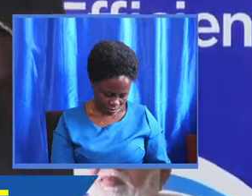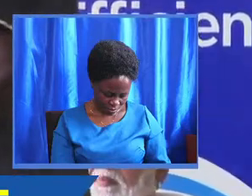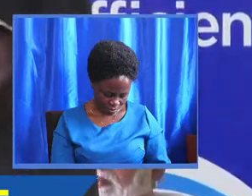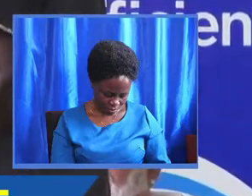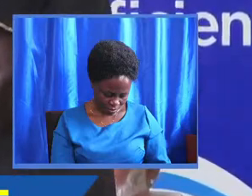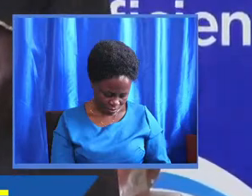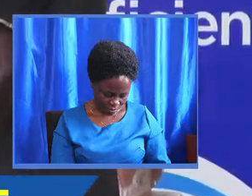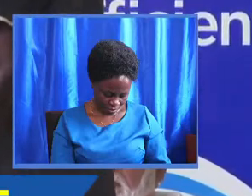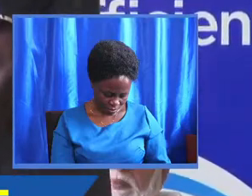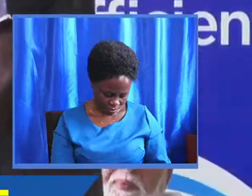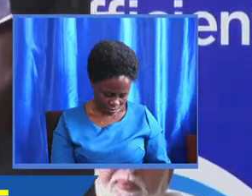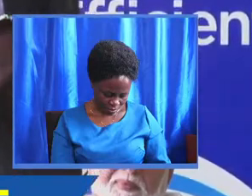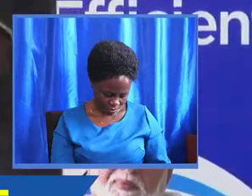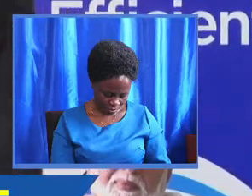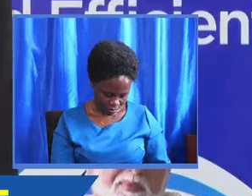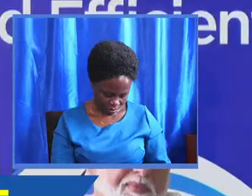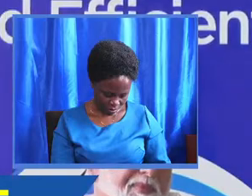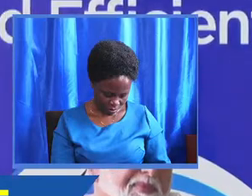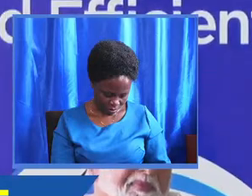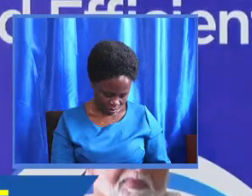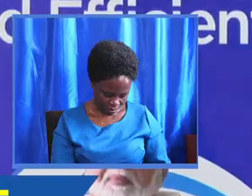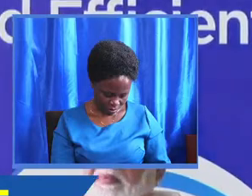Next is Judy.